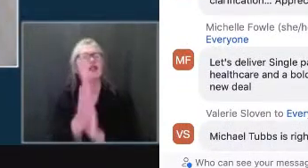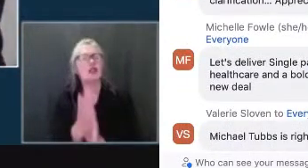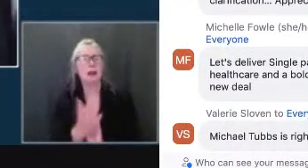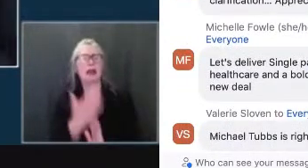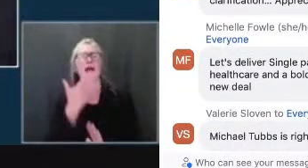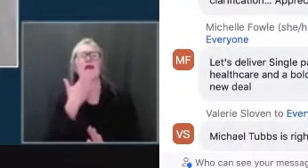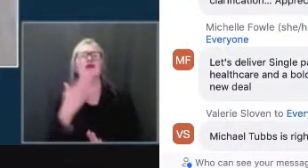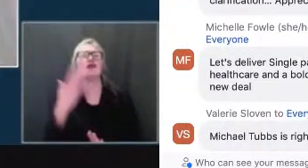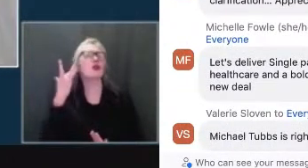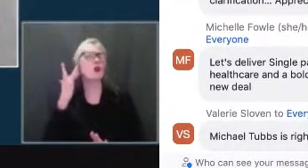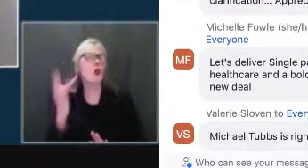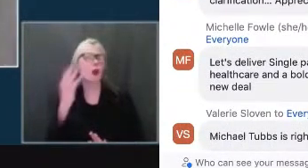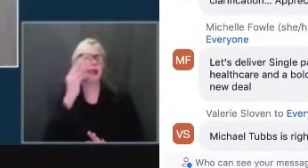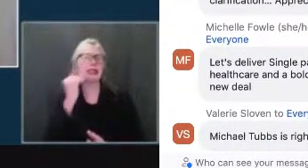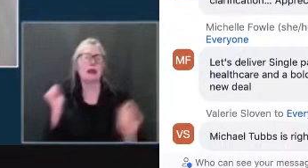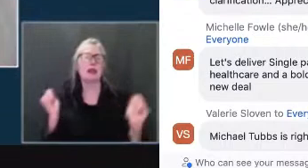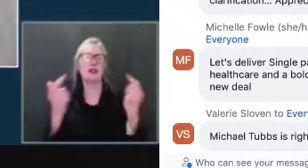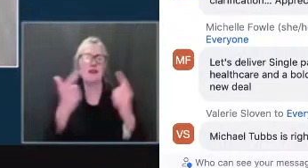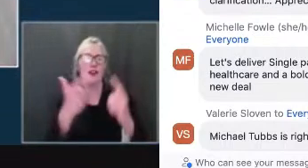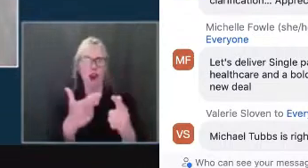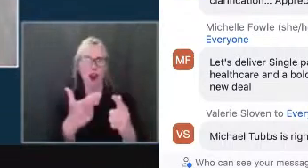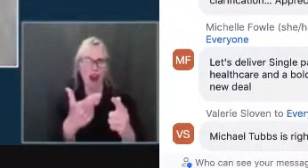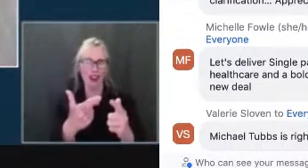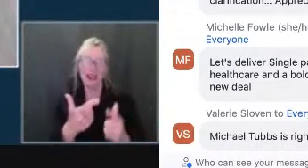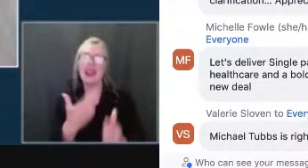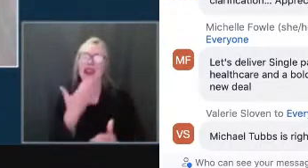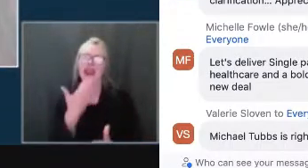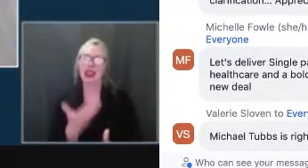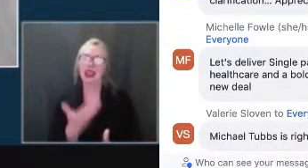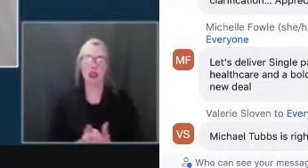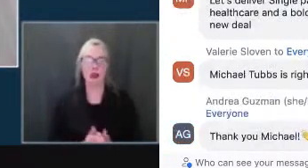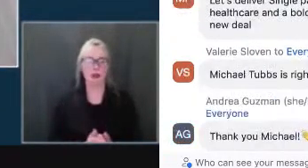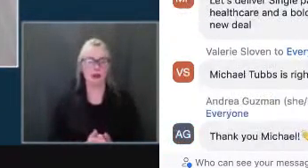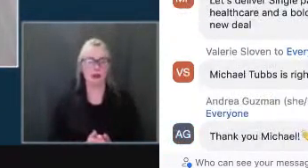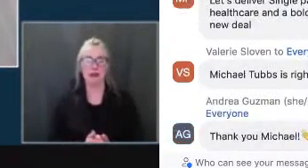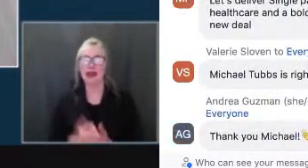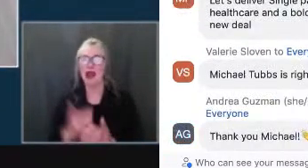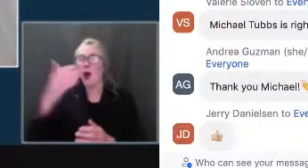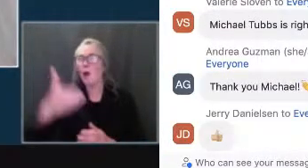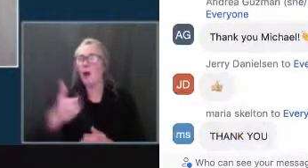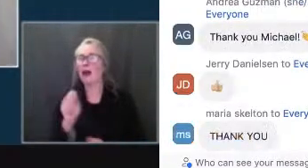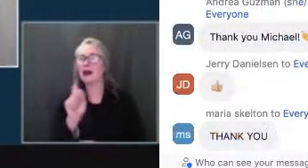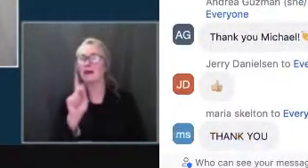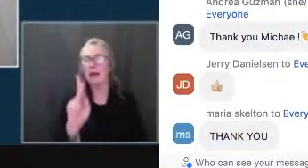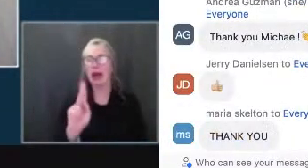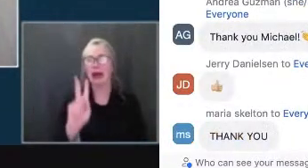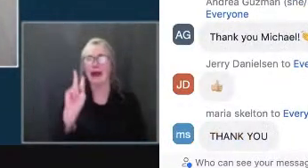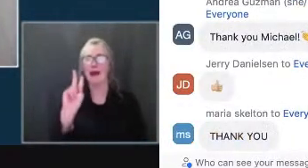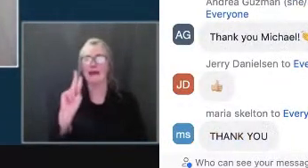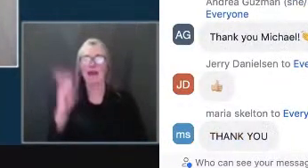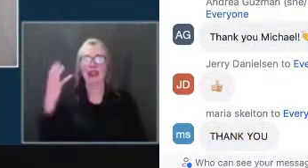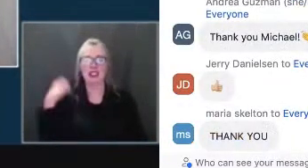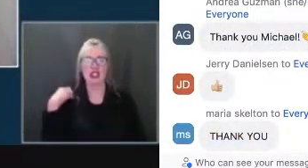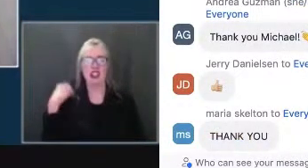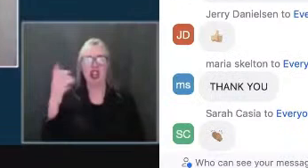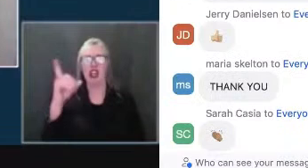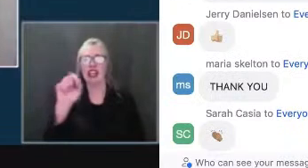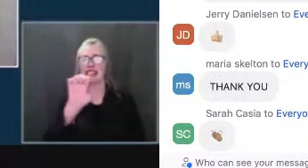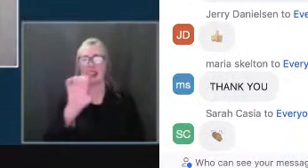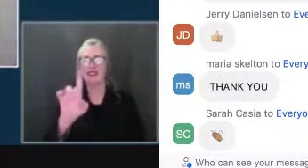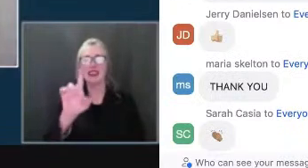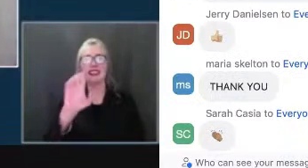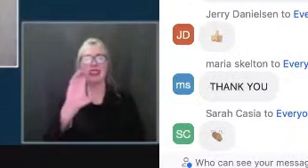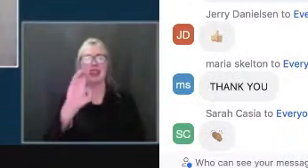Don't call it a comeback. They've been here before. Please welcome back Vice Chair David Campos, Controller